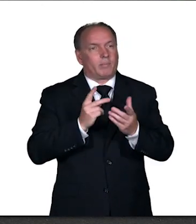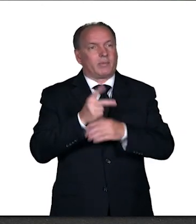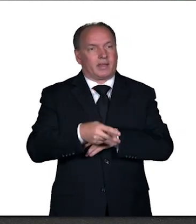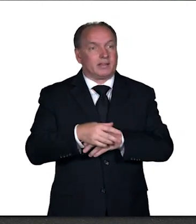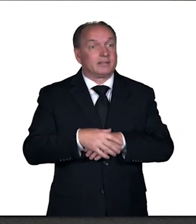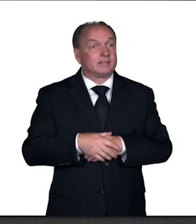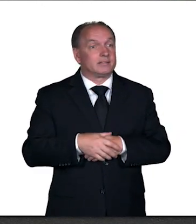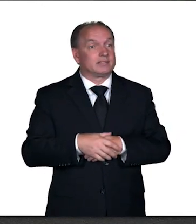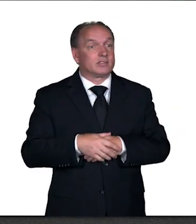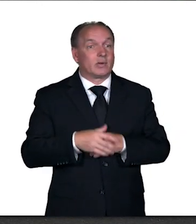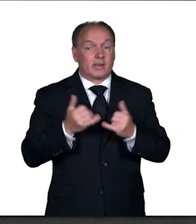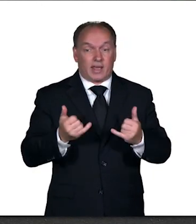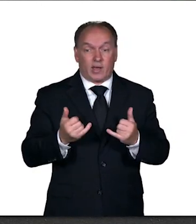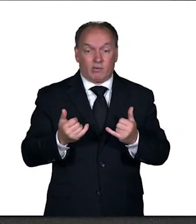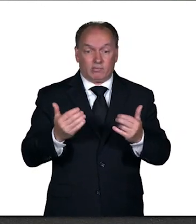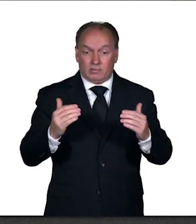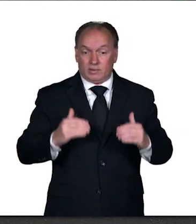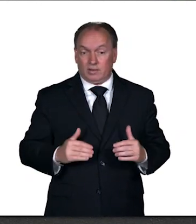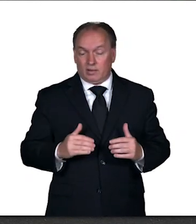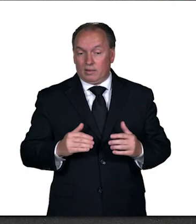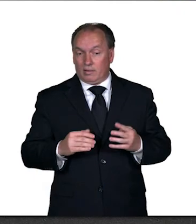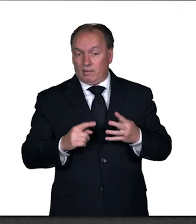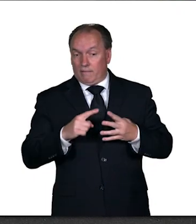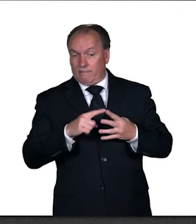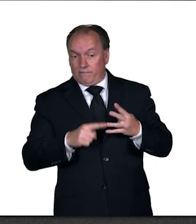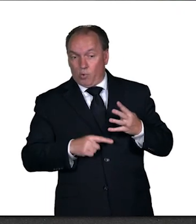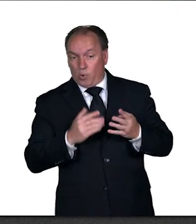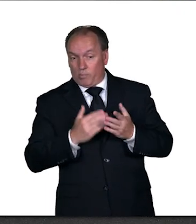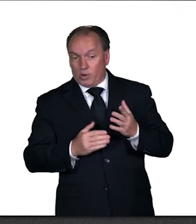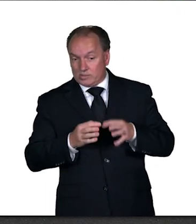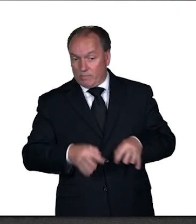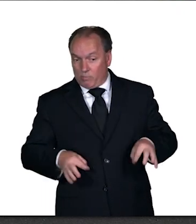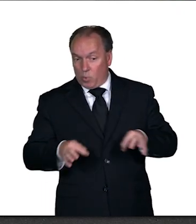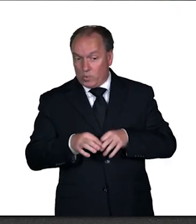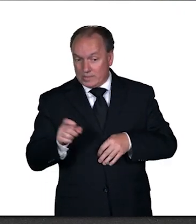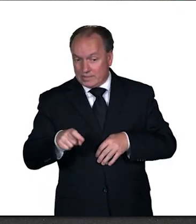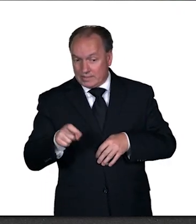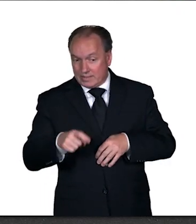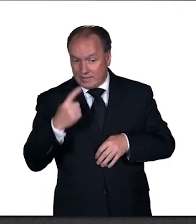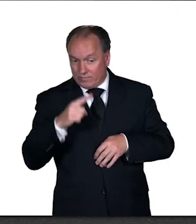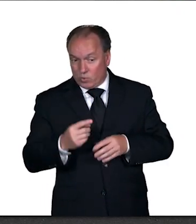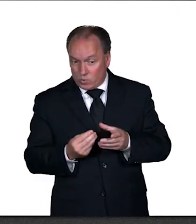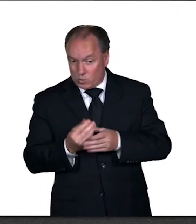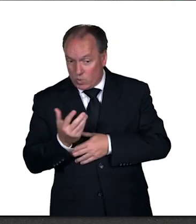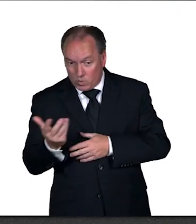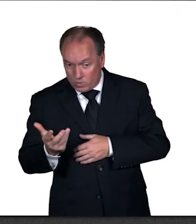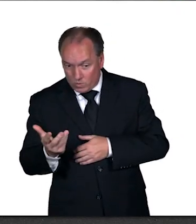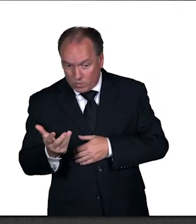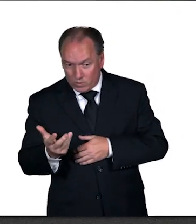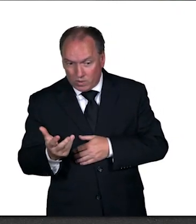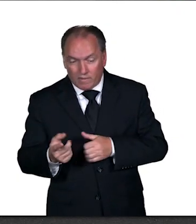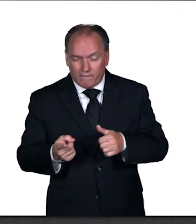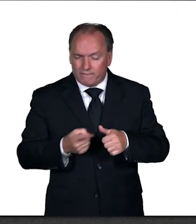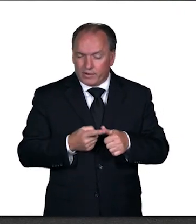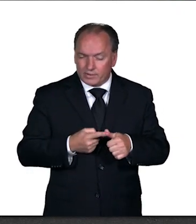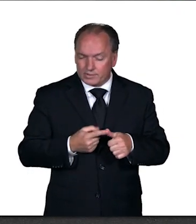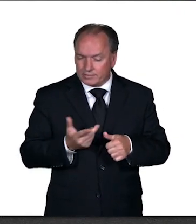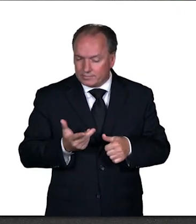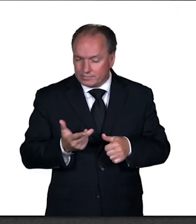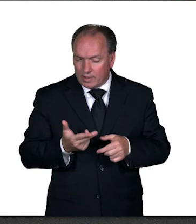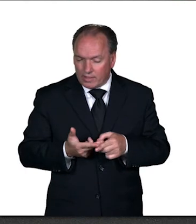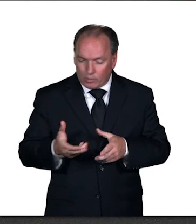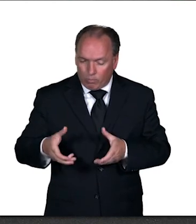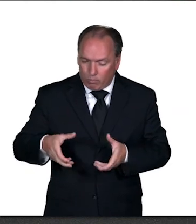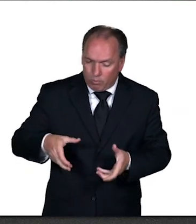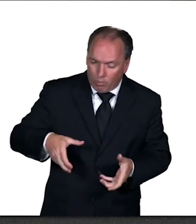plant. Now let's talk about the 4 important things that plants need. First thing they need is the thing